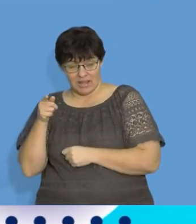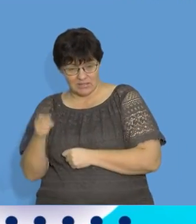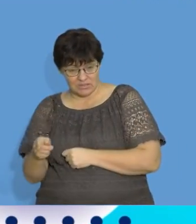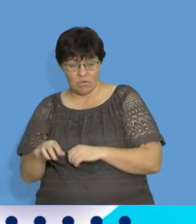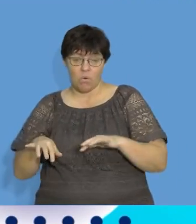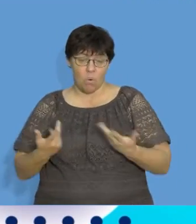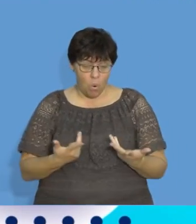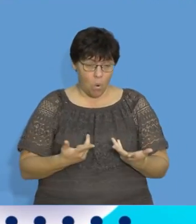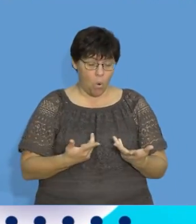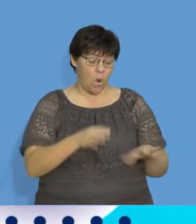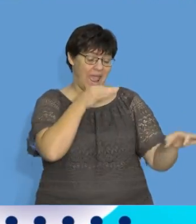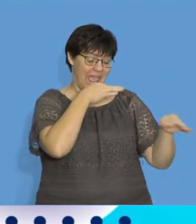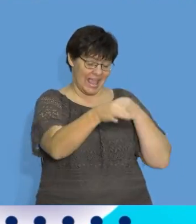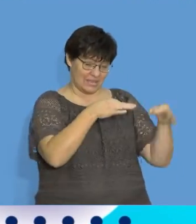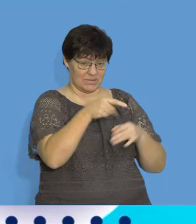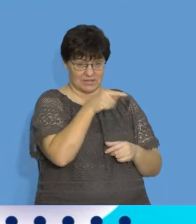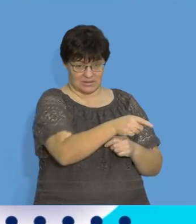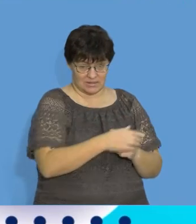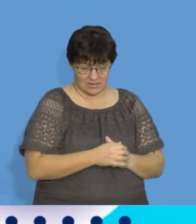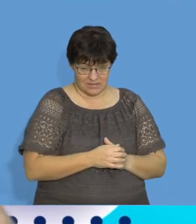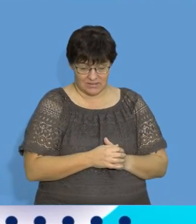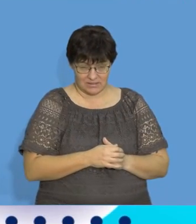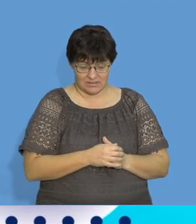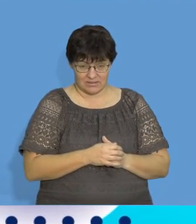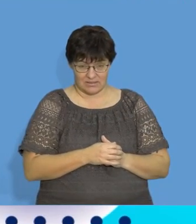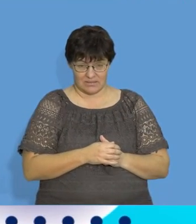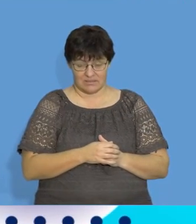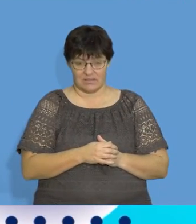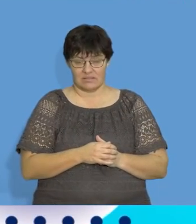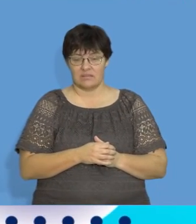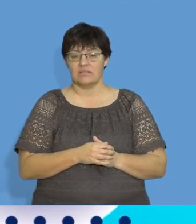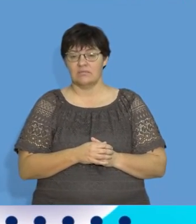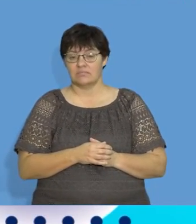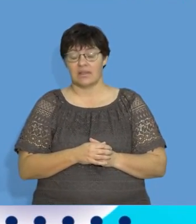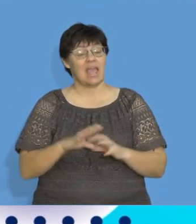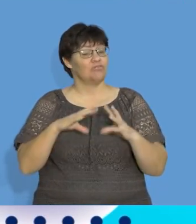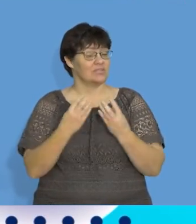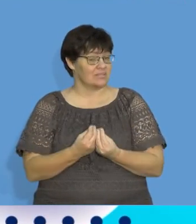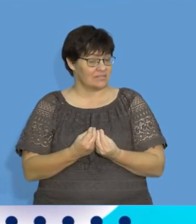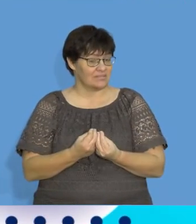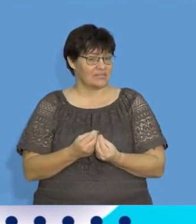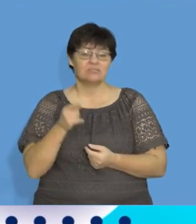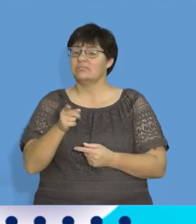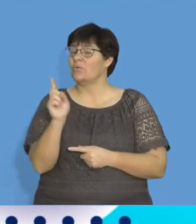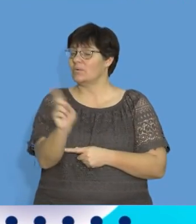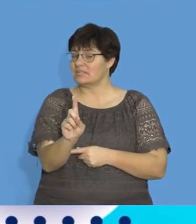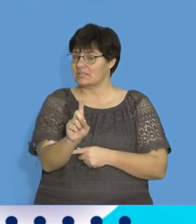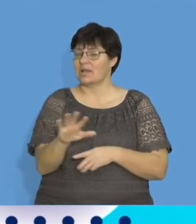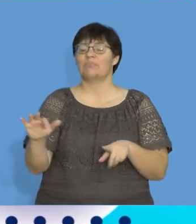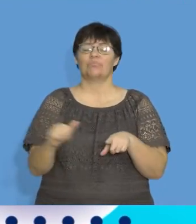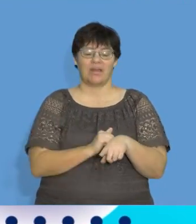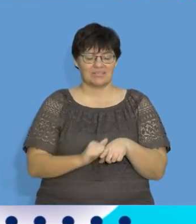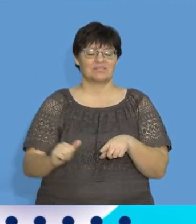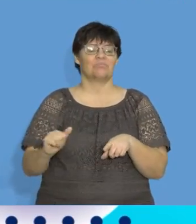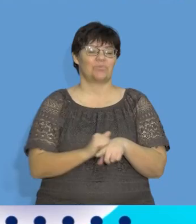calculation or do a explanation type question. As with everything, this is about